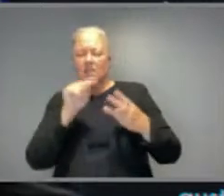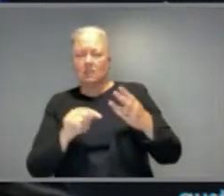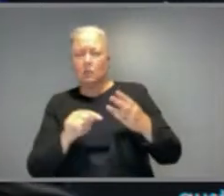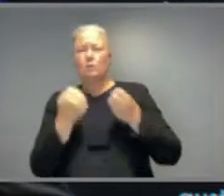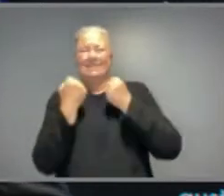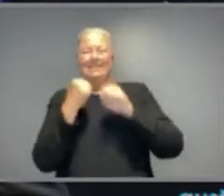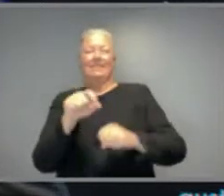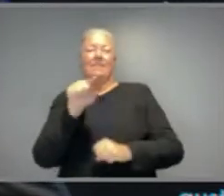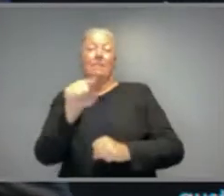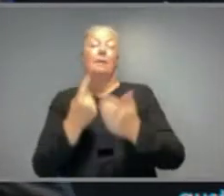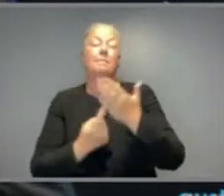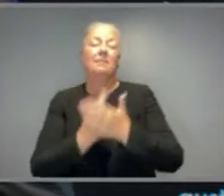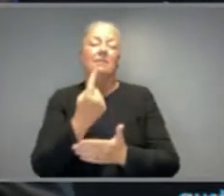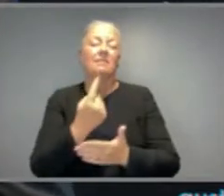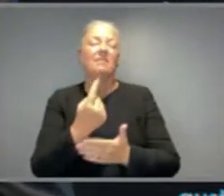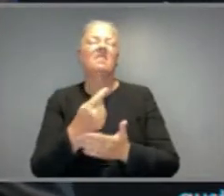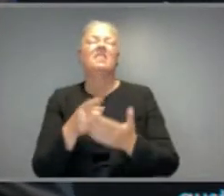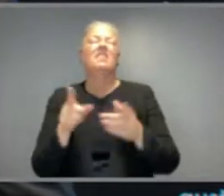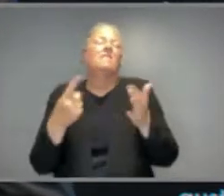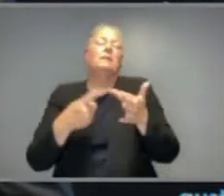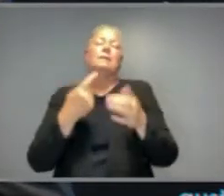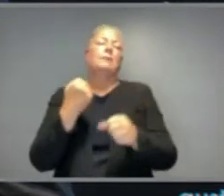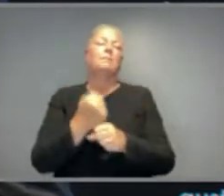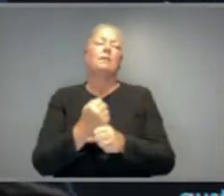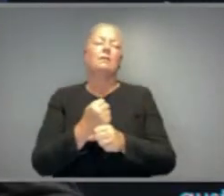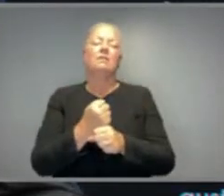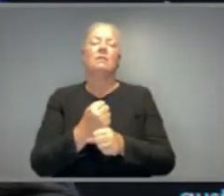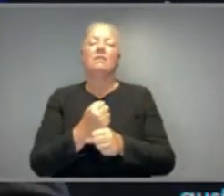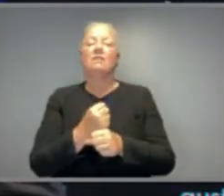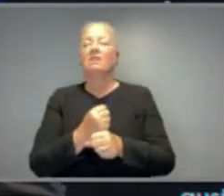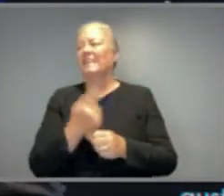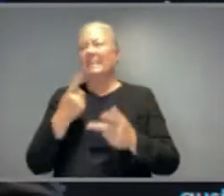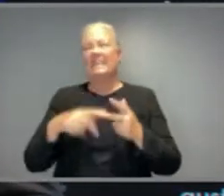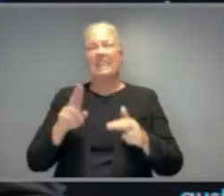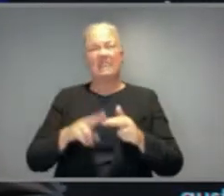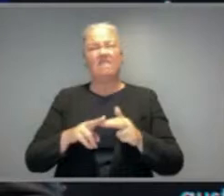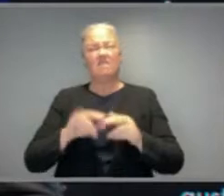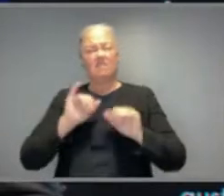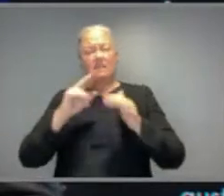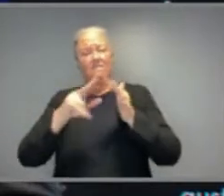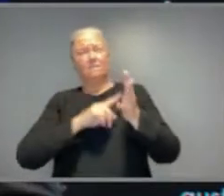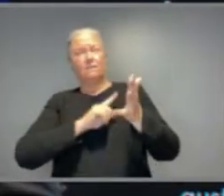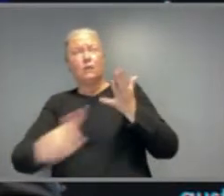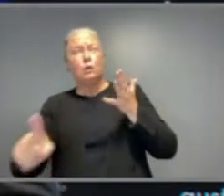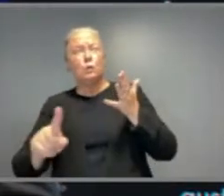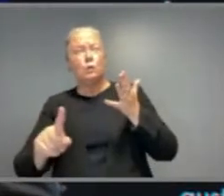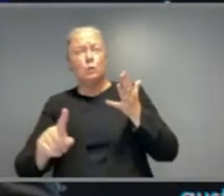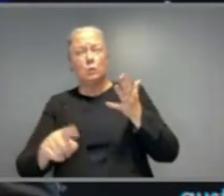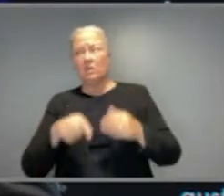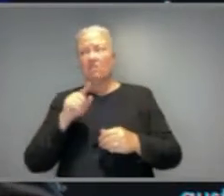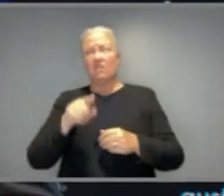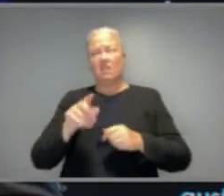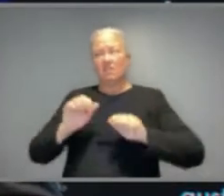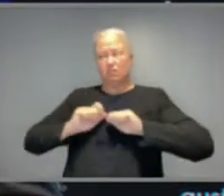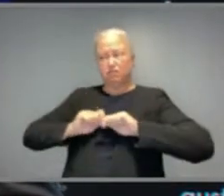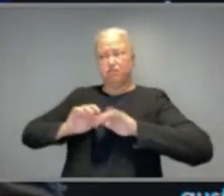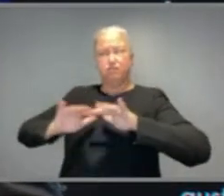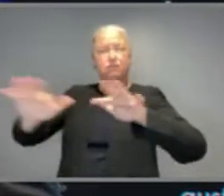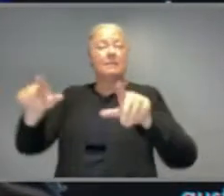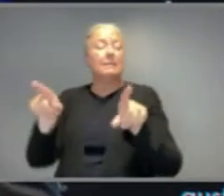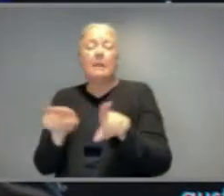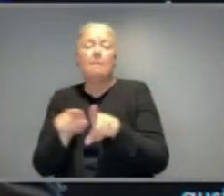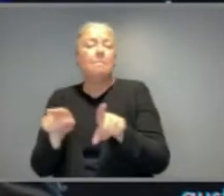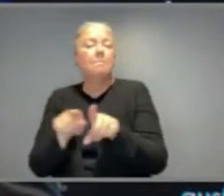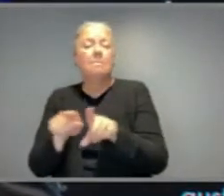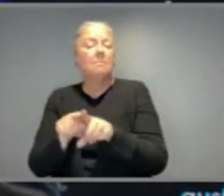in the same way if we had a very aggressive flu strain that was moving in a similar direction that would have similar results,